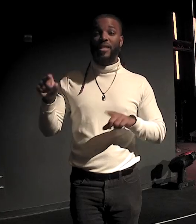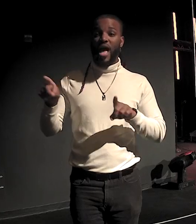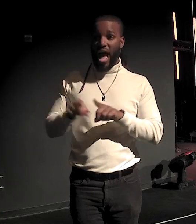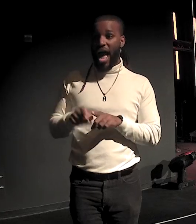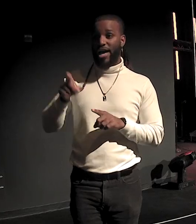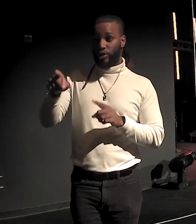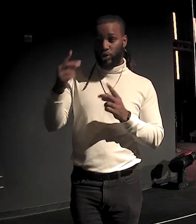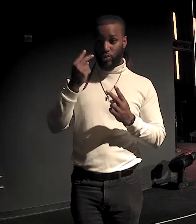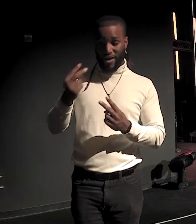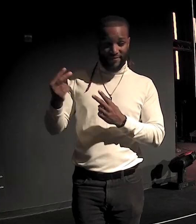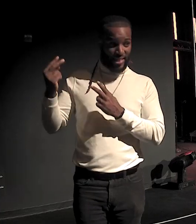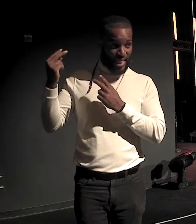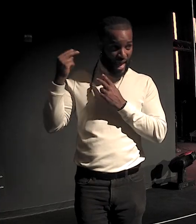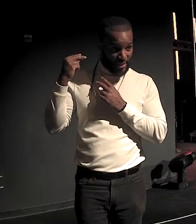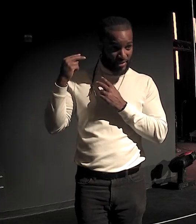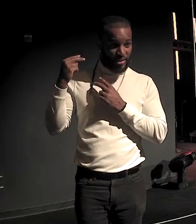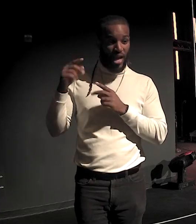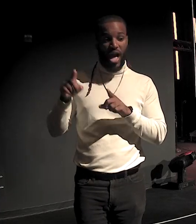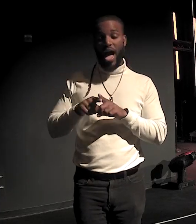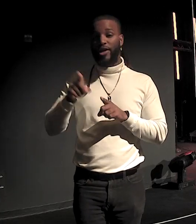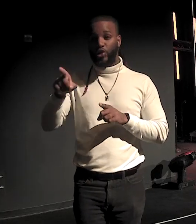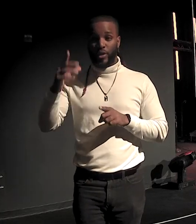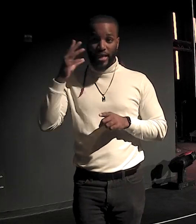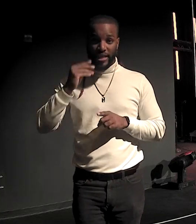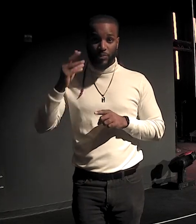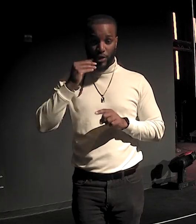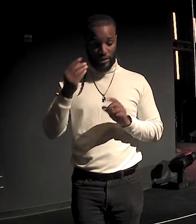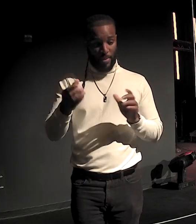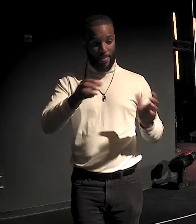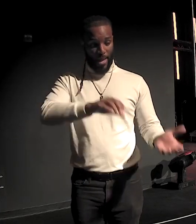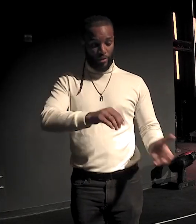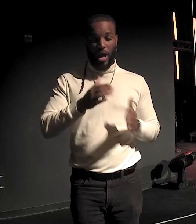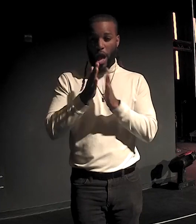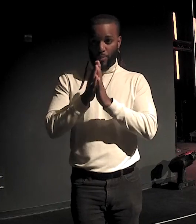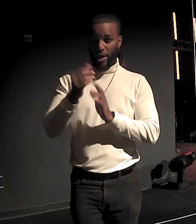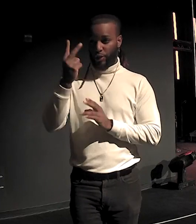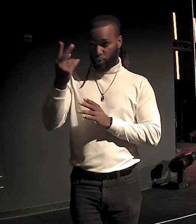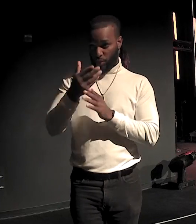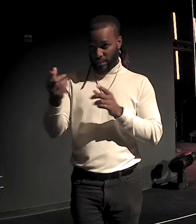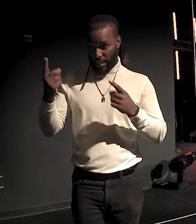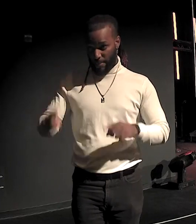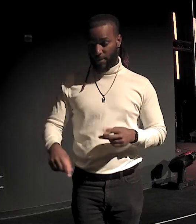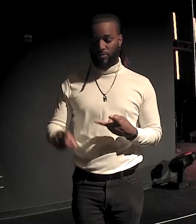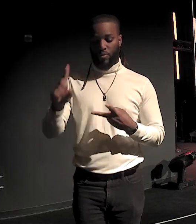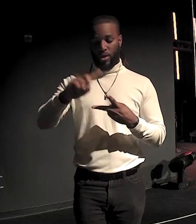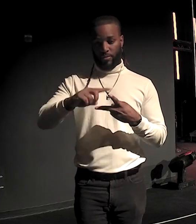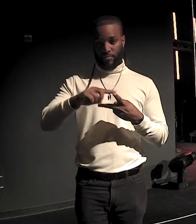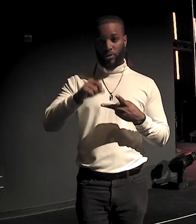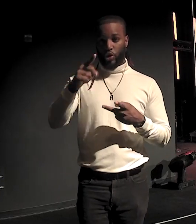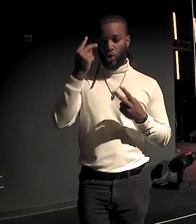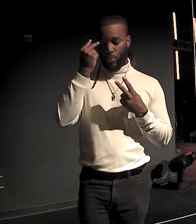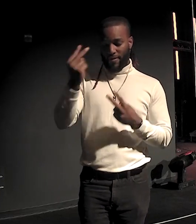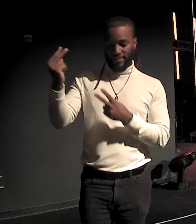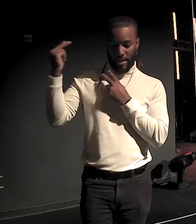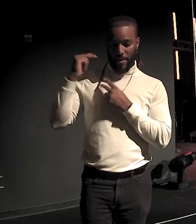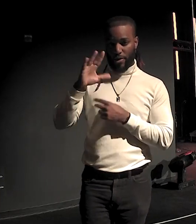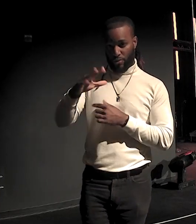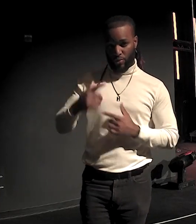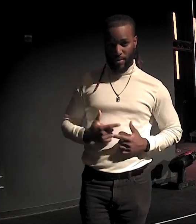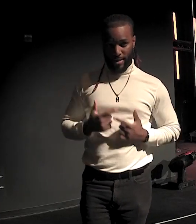you reflect, as you experience baptisms, I pray two things happen in this room. One, you reflect back on your